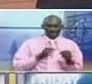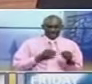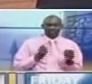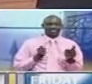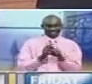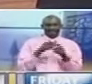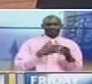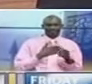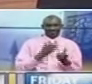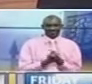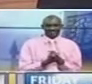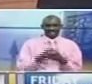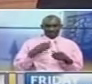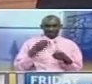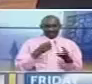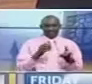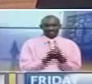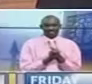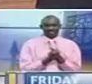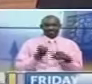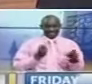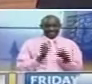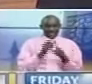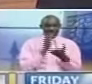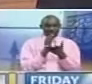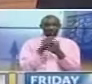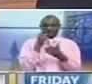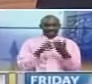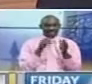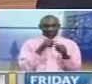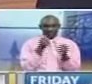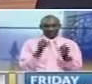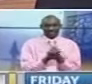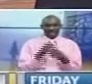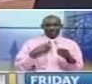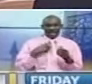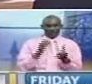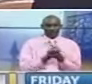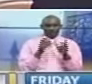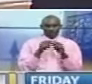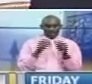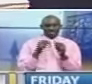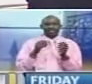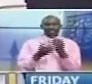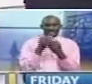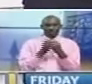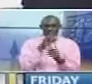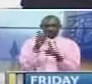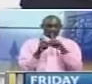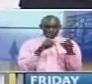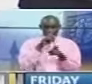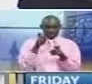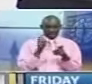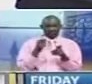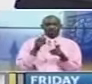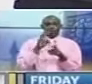sister. All right, I'm indeed your dear sister. I like the way you say that. All right, Willis, let's have our Mind Your Language questions on our super